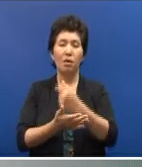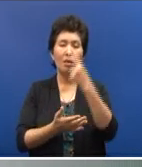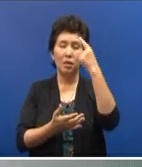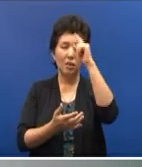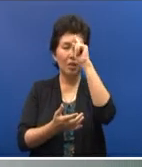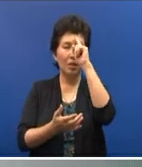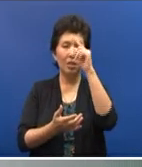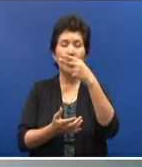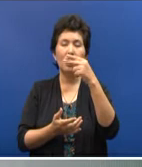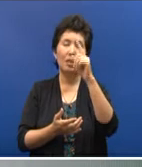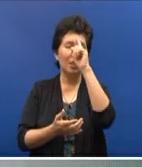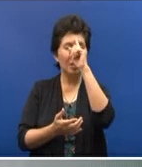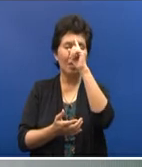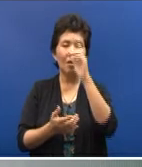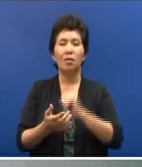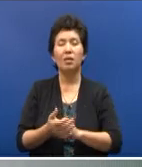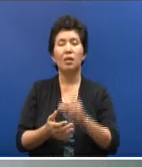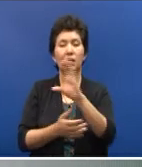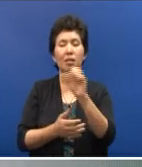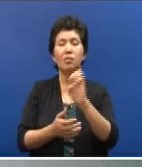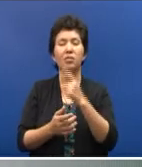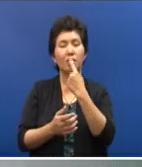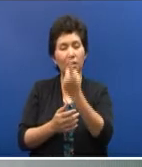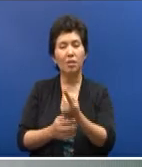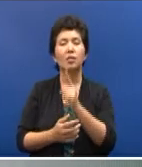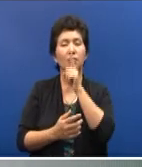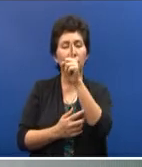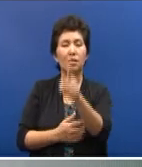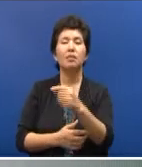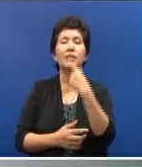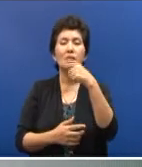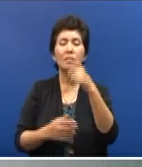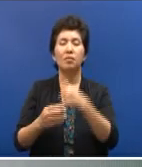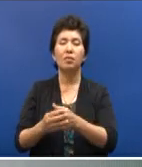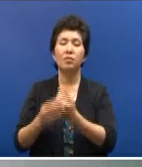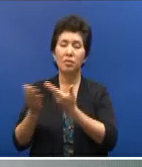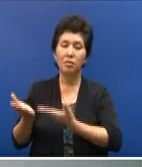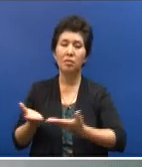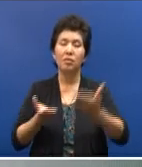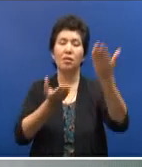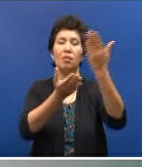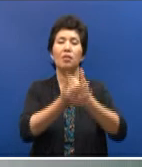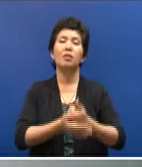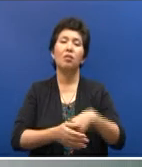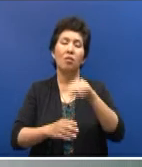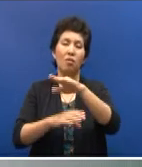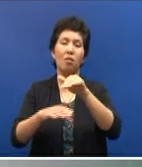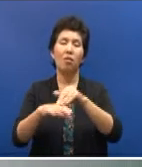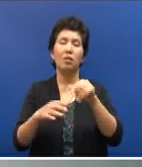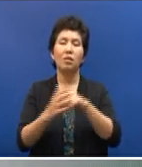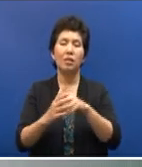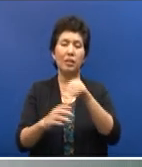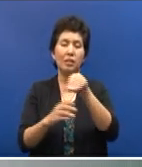believe that the caste system really say much about can really say much about a person on the